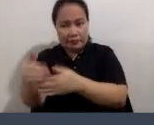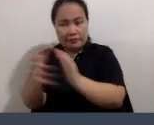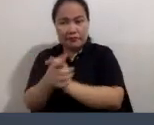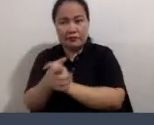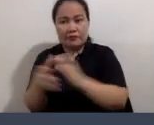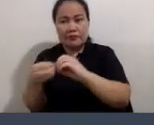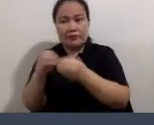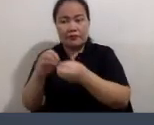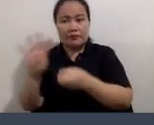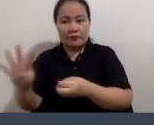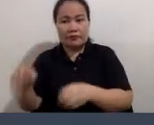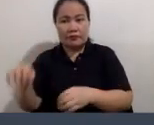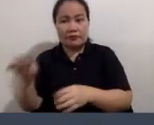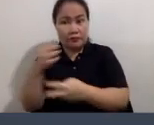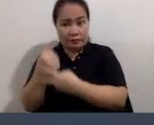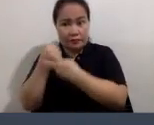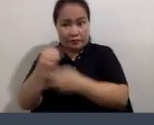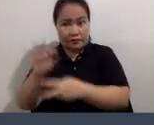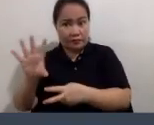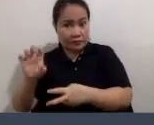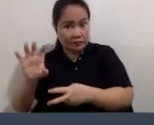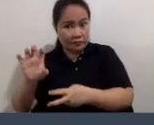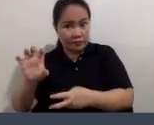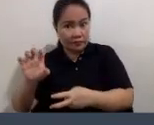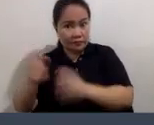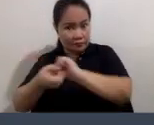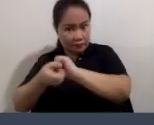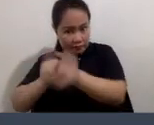Next, keep,